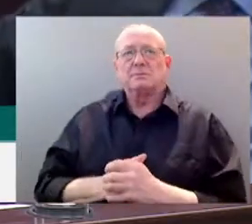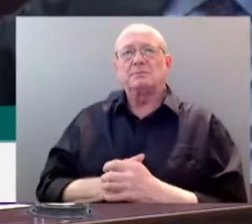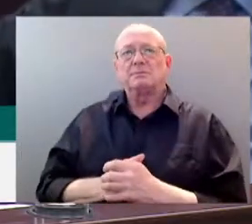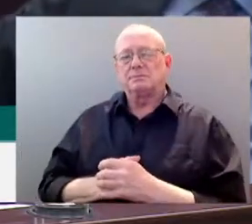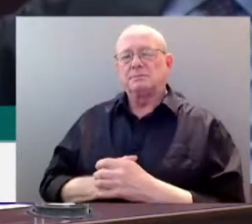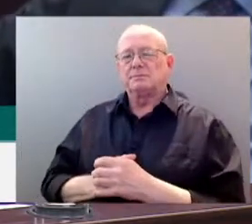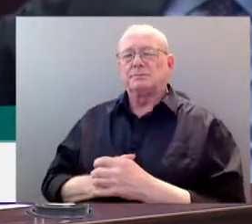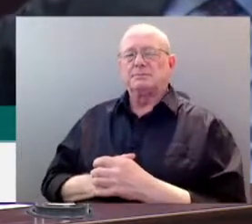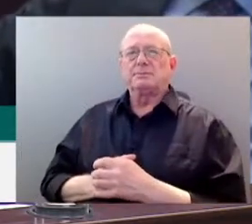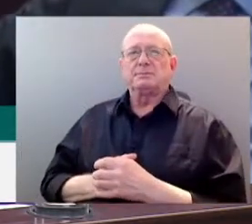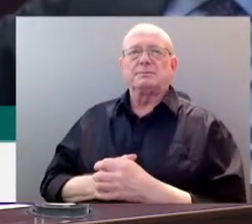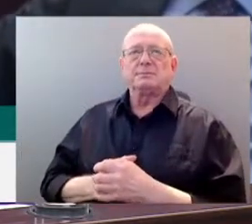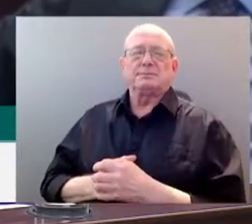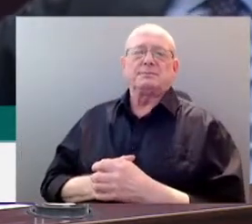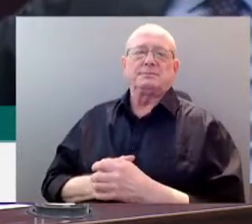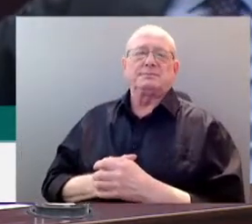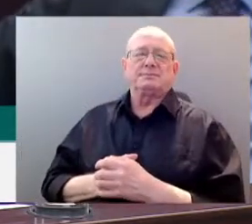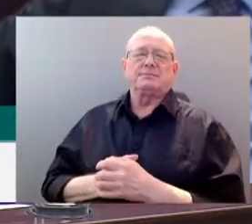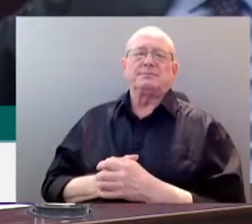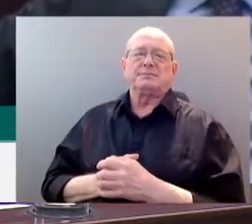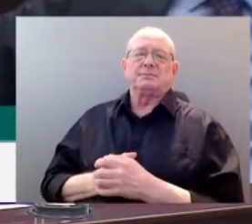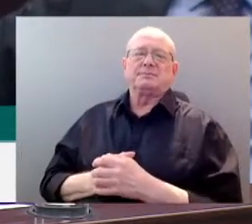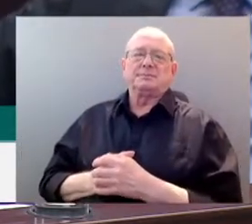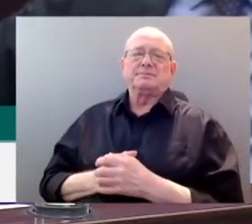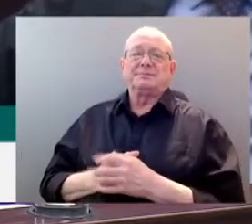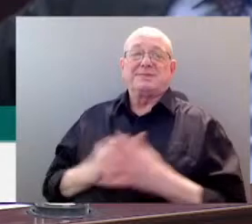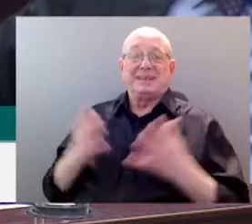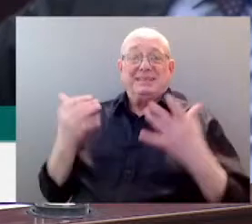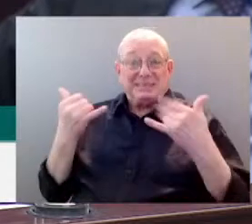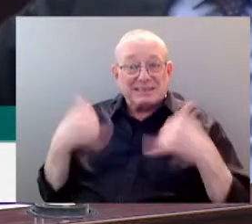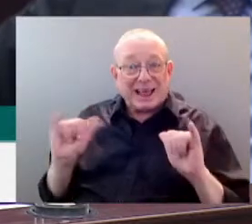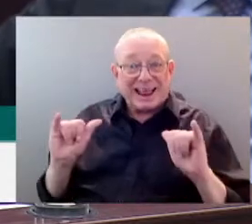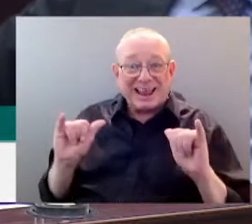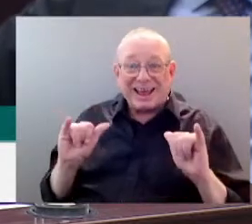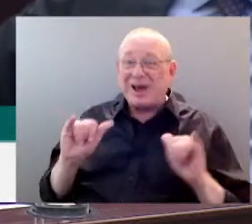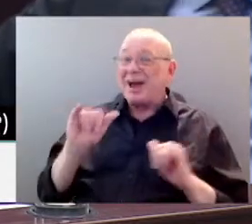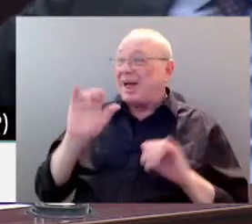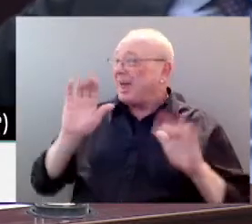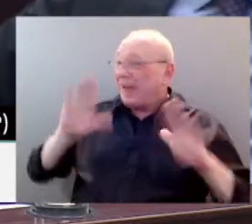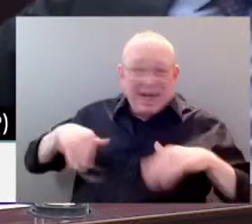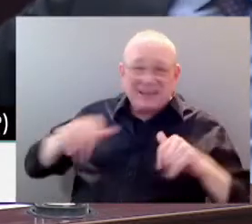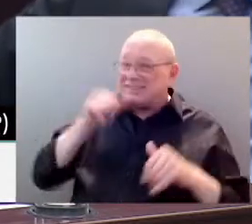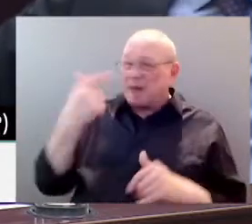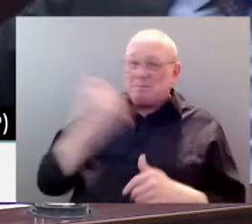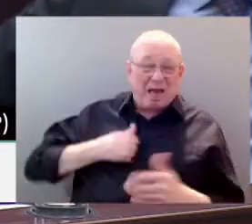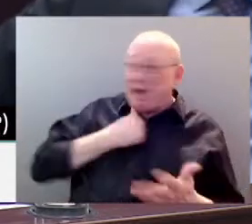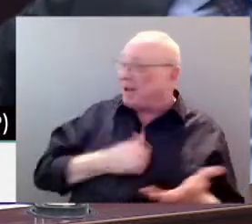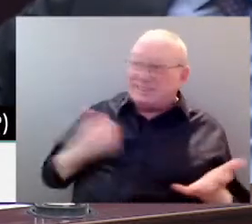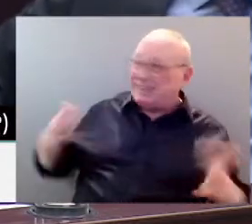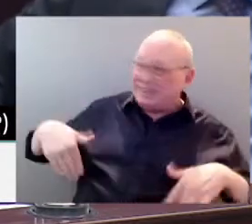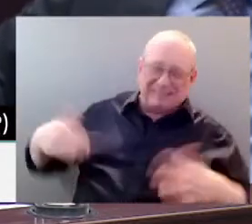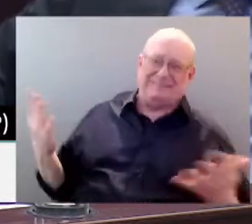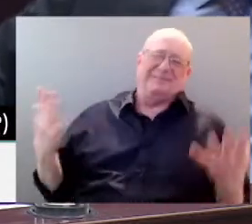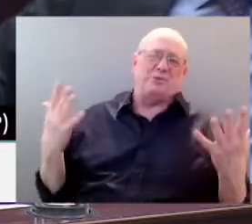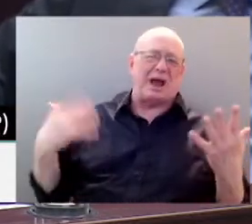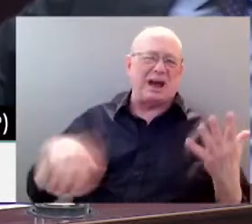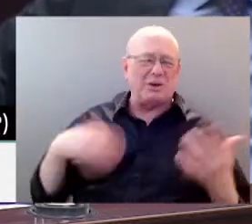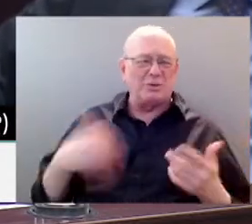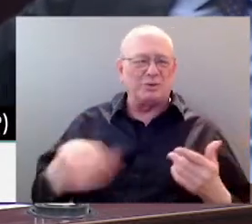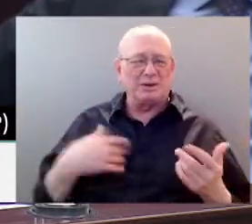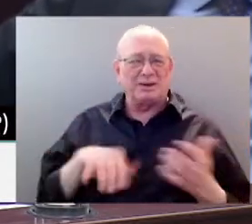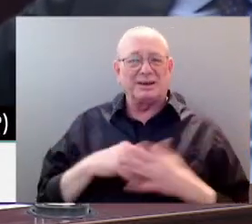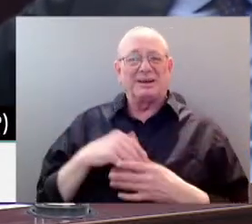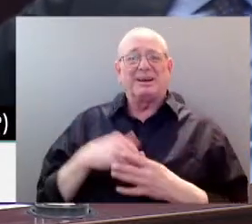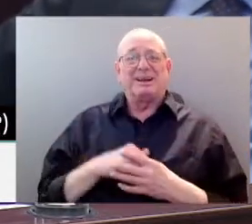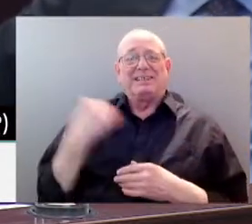opposition still no apology wow now on Friday the premier said and I quote I shudder to think what would have happened